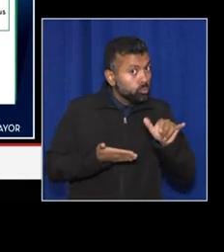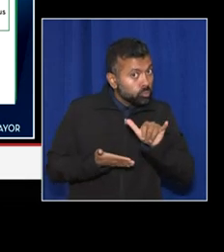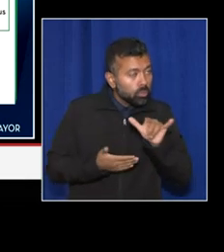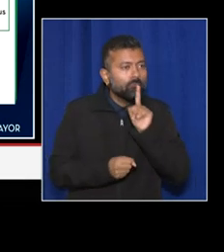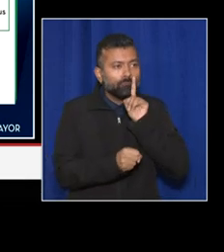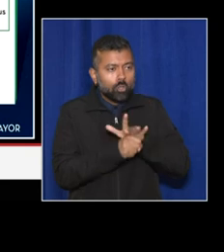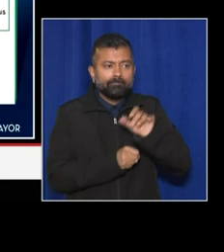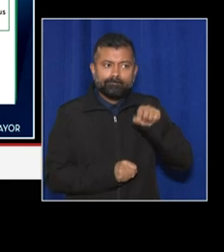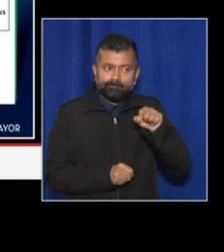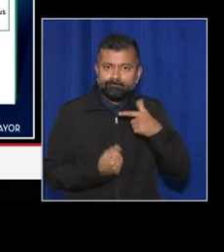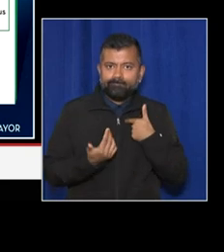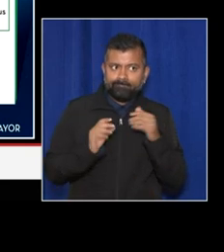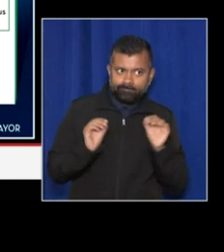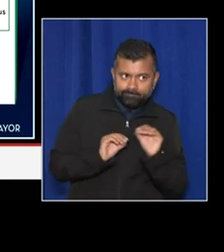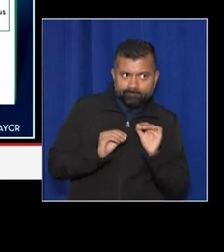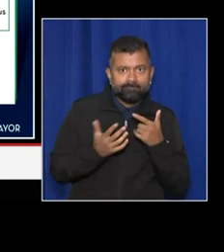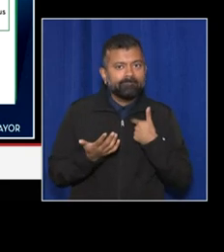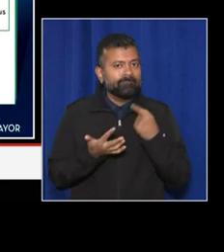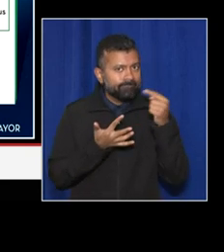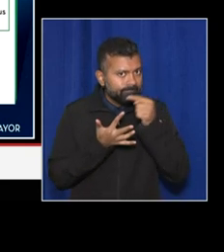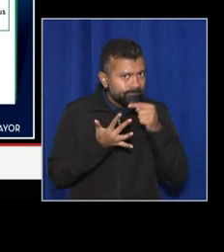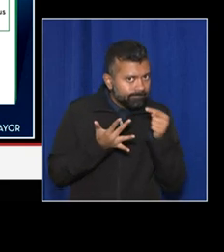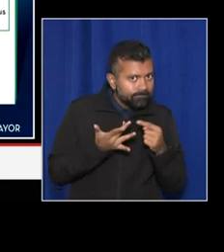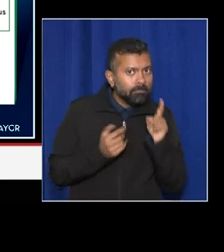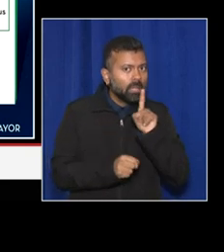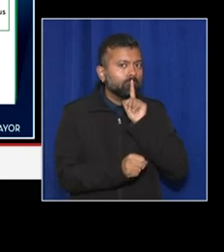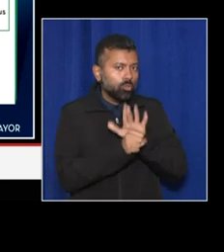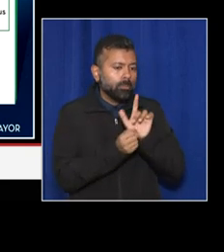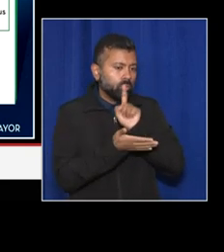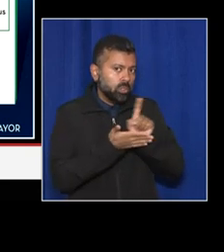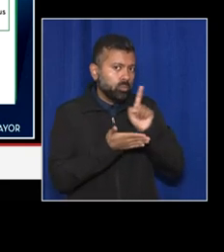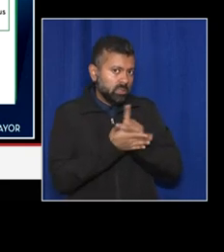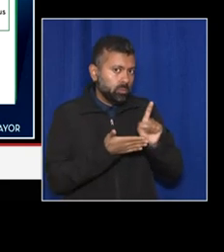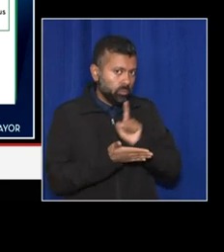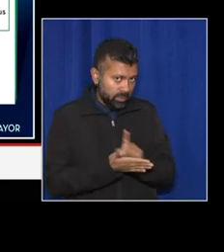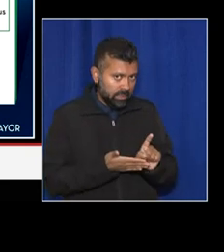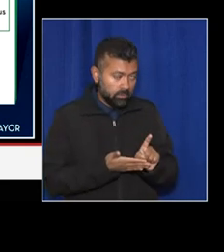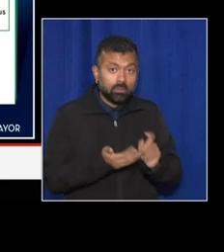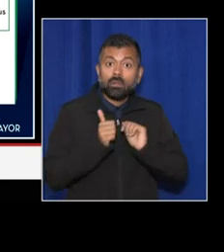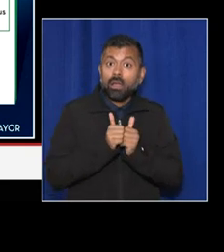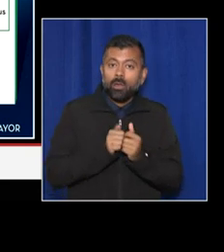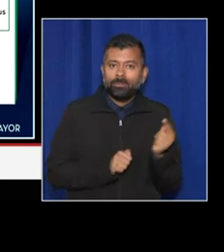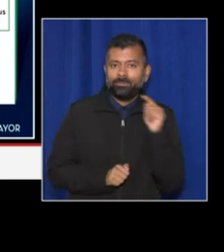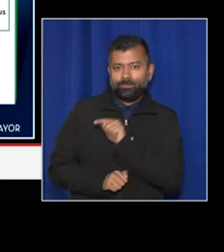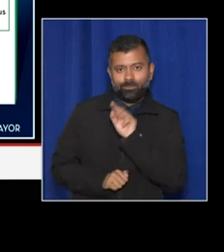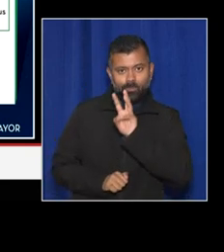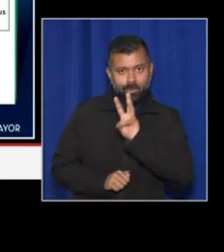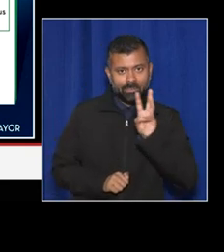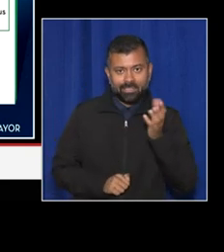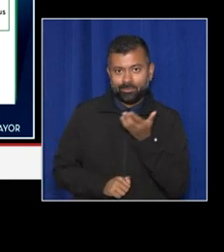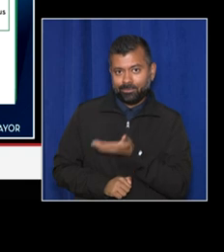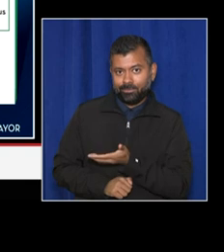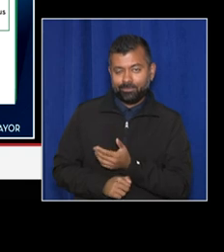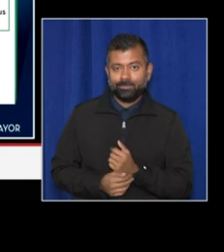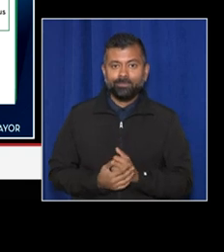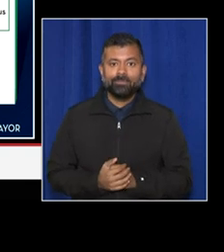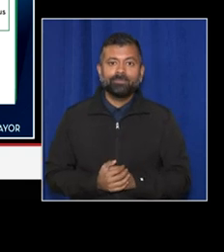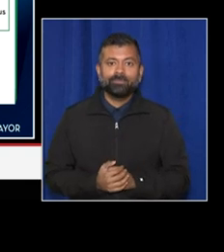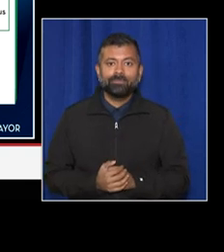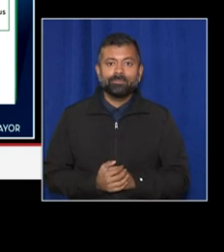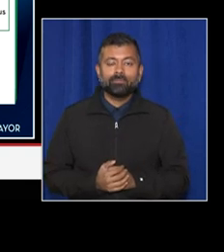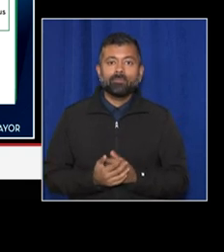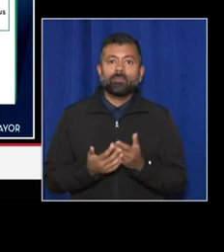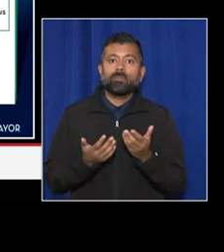does.dcnetworks.org website. Then, within 21 days of filing your initial claim, you will hear back from